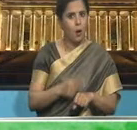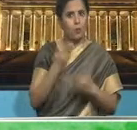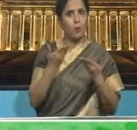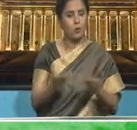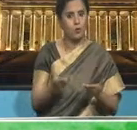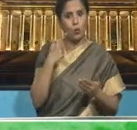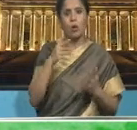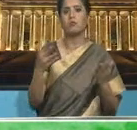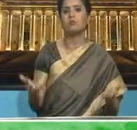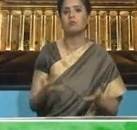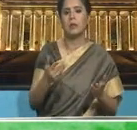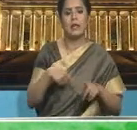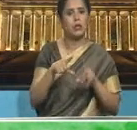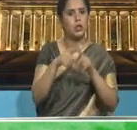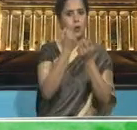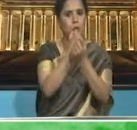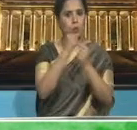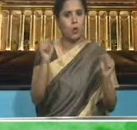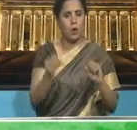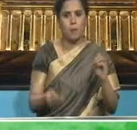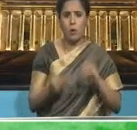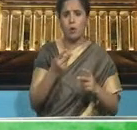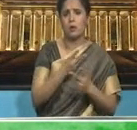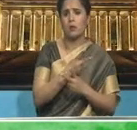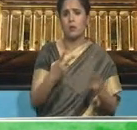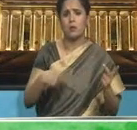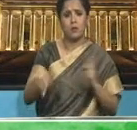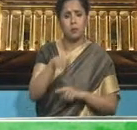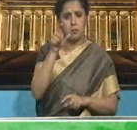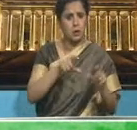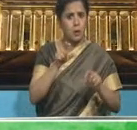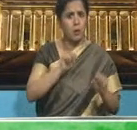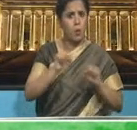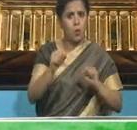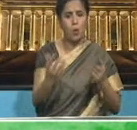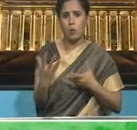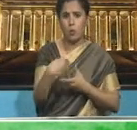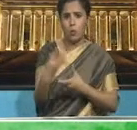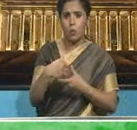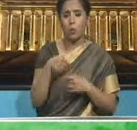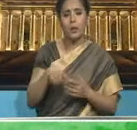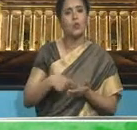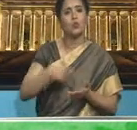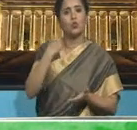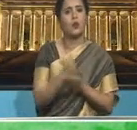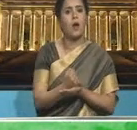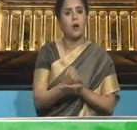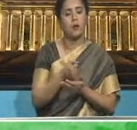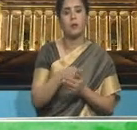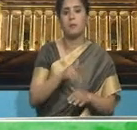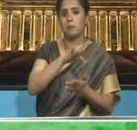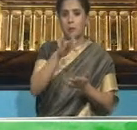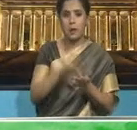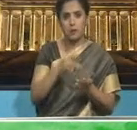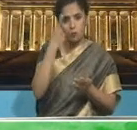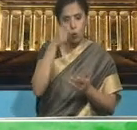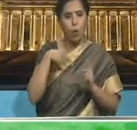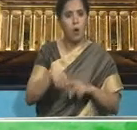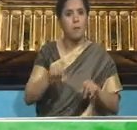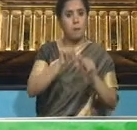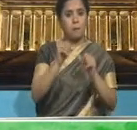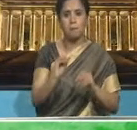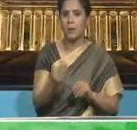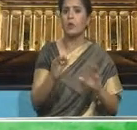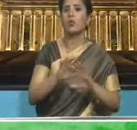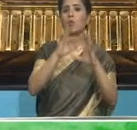to promote democracy and multilateralism and the right forum for shaping a better